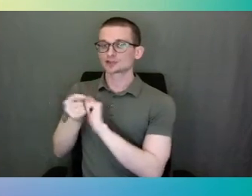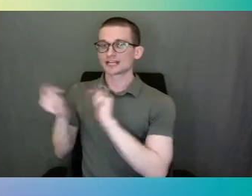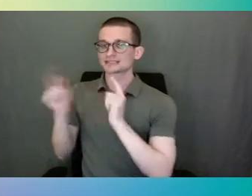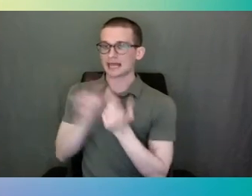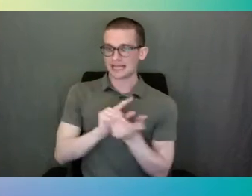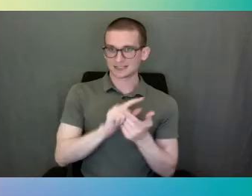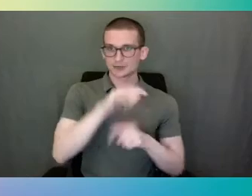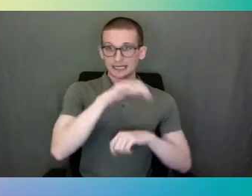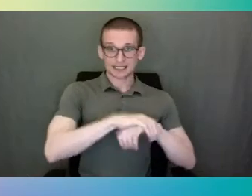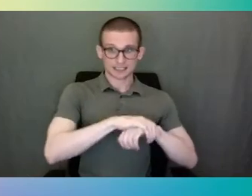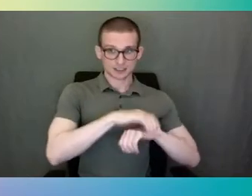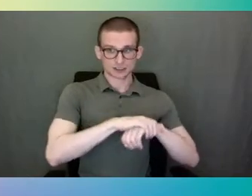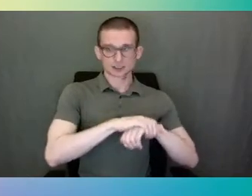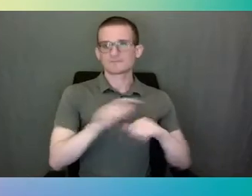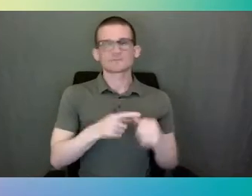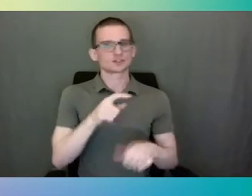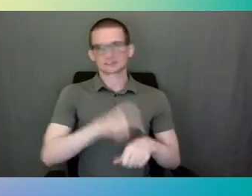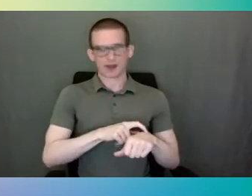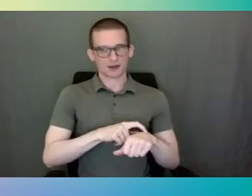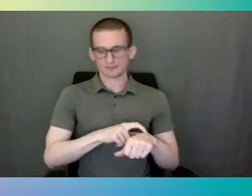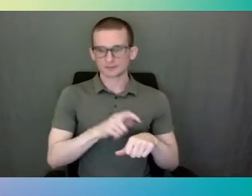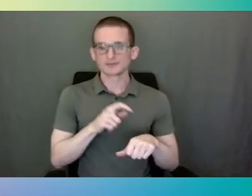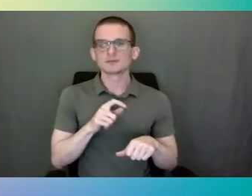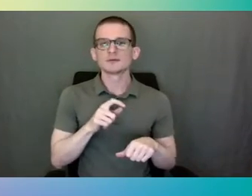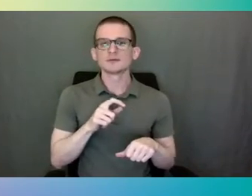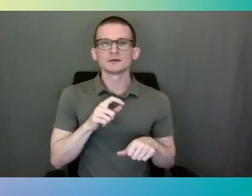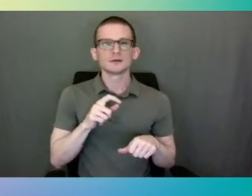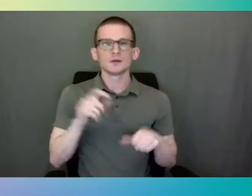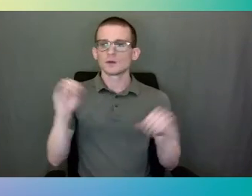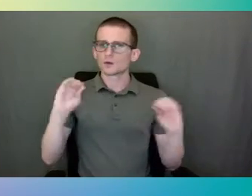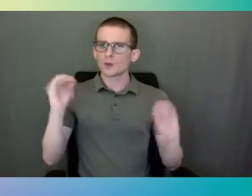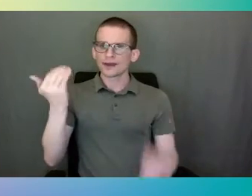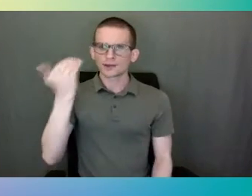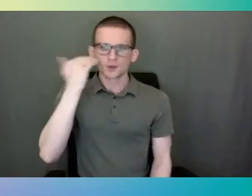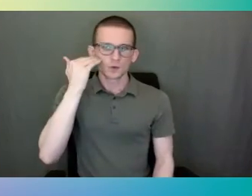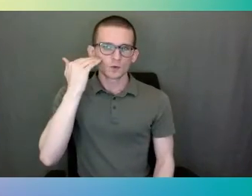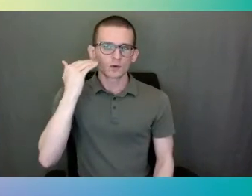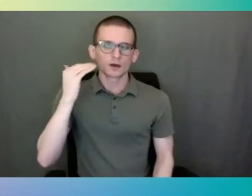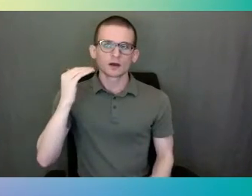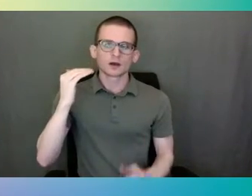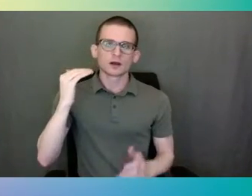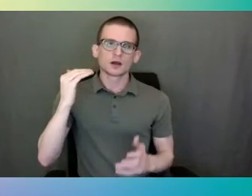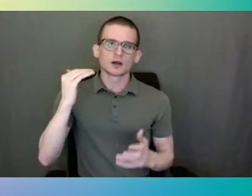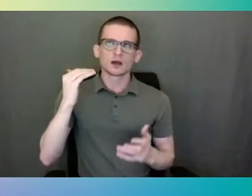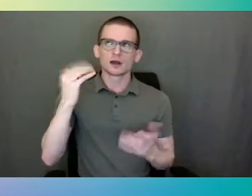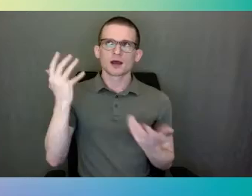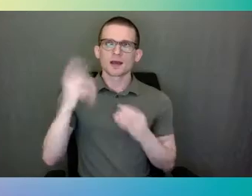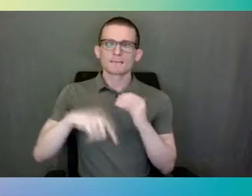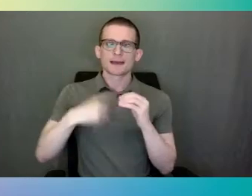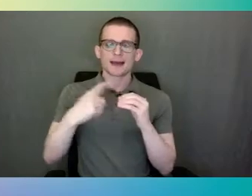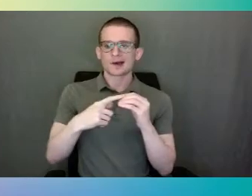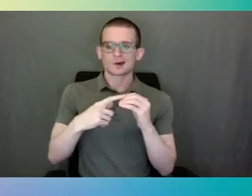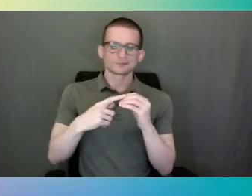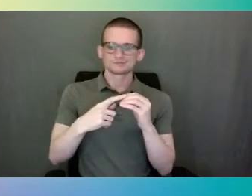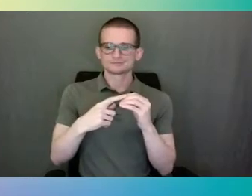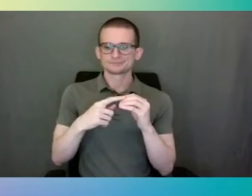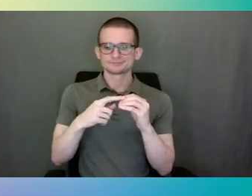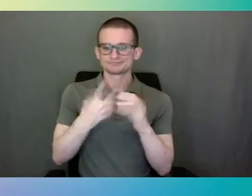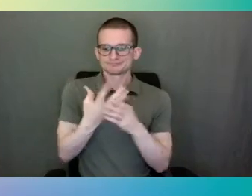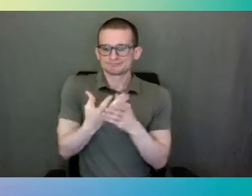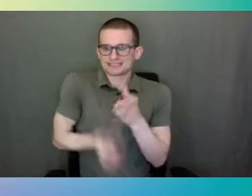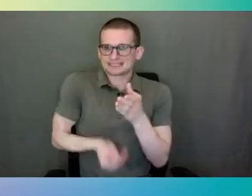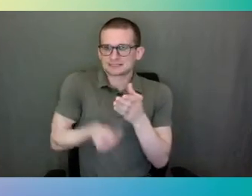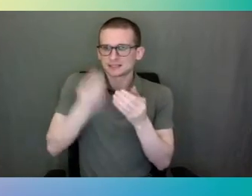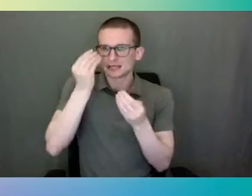time it was ever translated in any language, nobody knew that there was like this missing link between